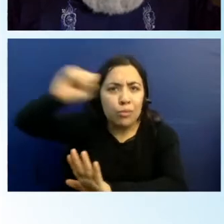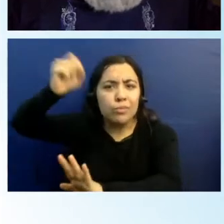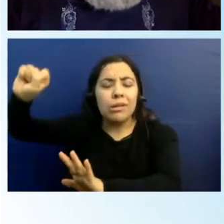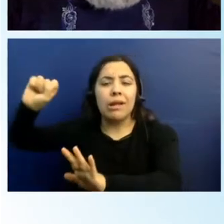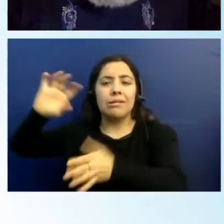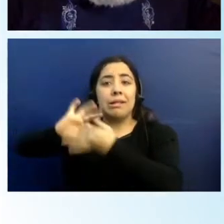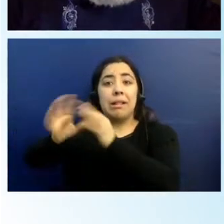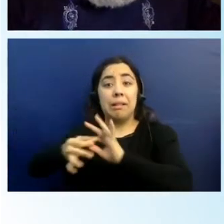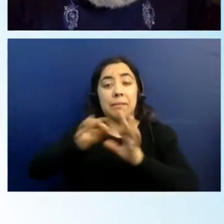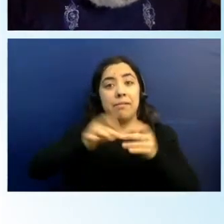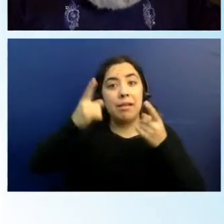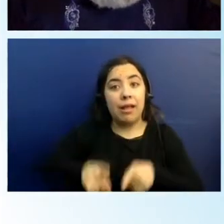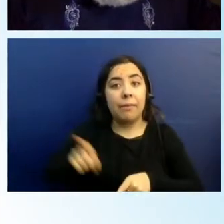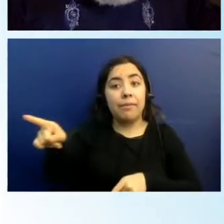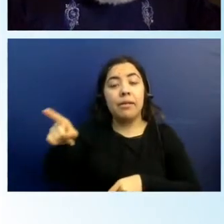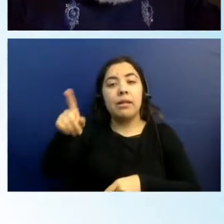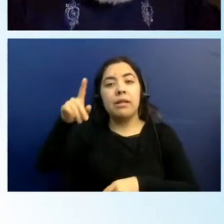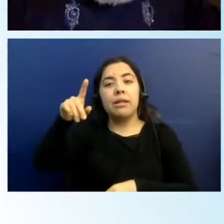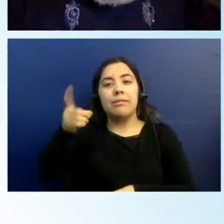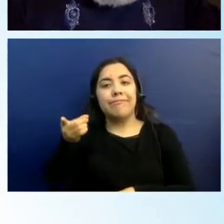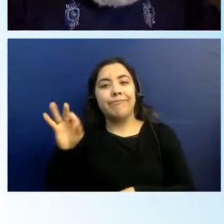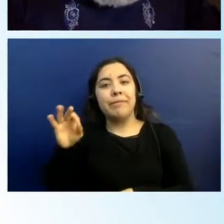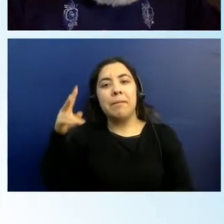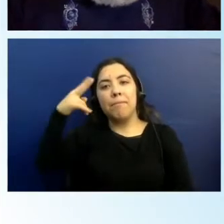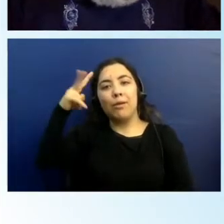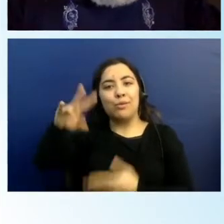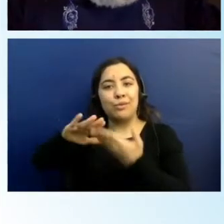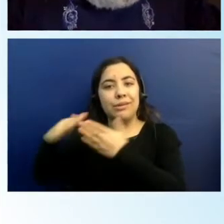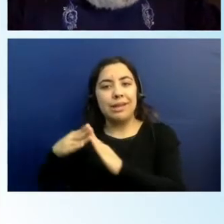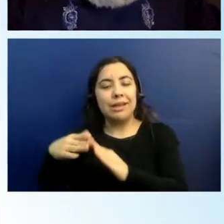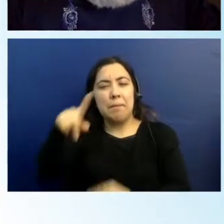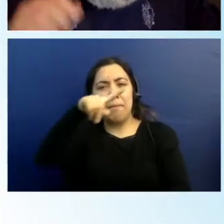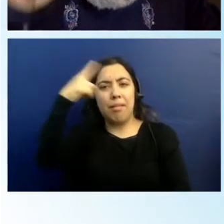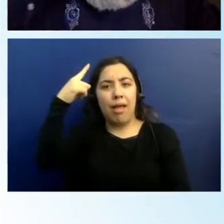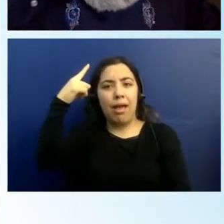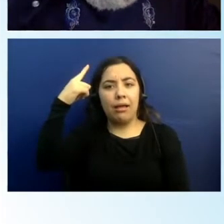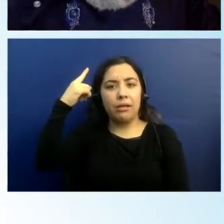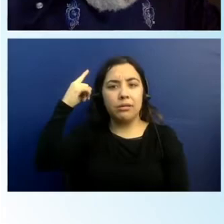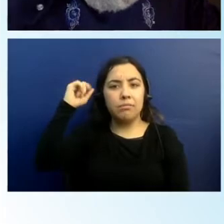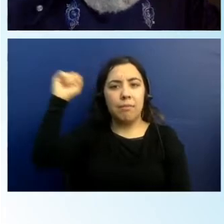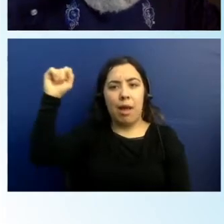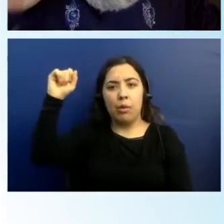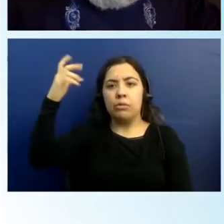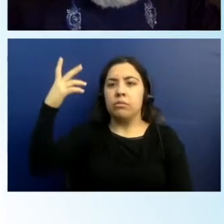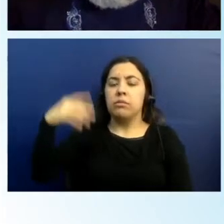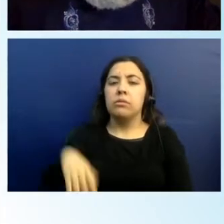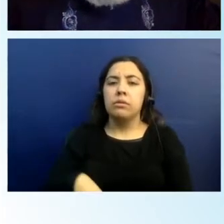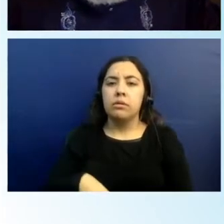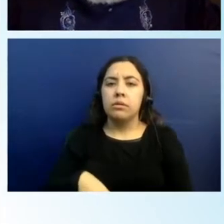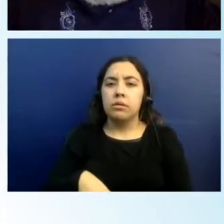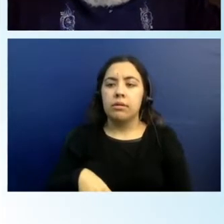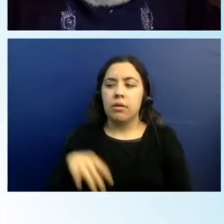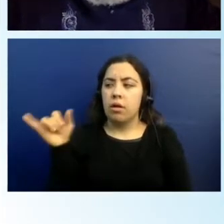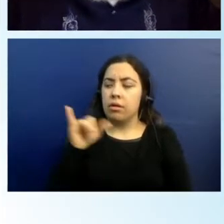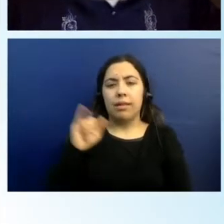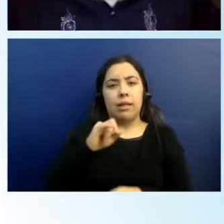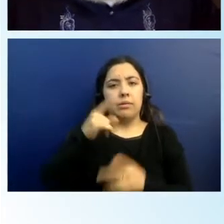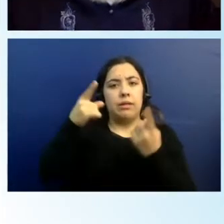City that had the Black Power salute. And of course, it was also when the Apollo